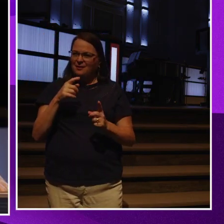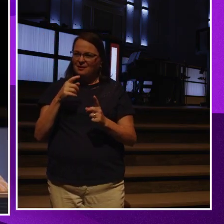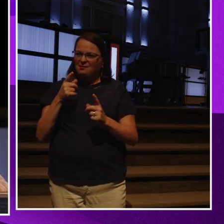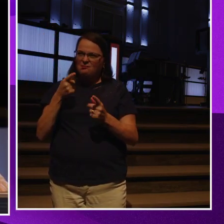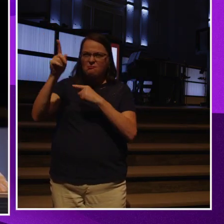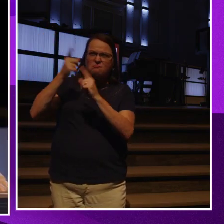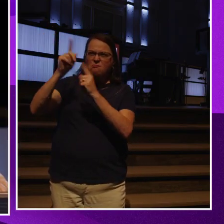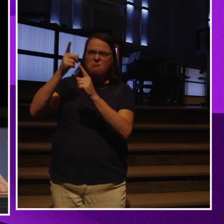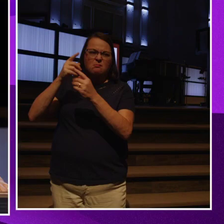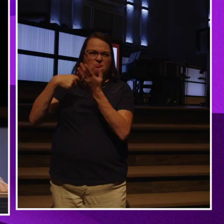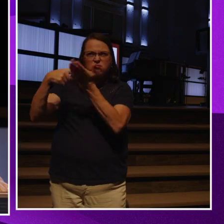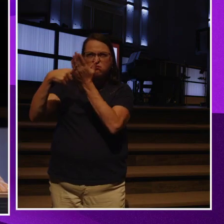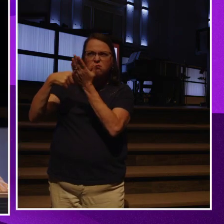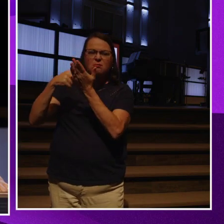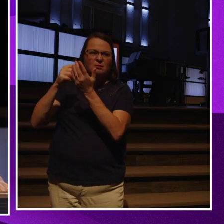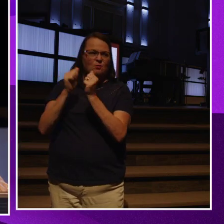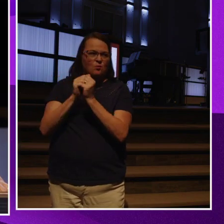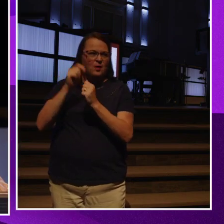They dispute the call.